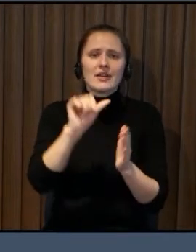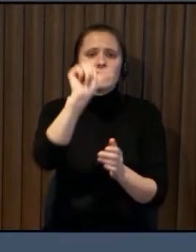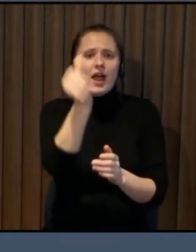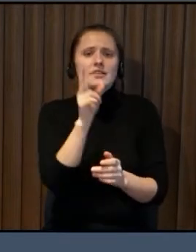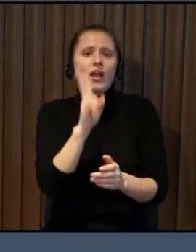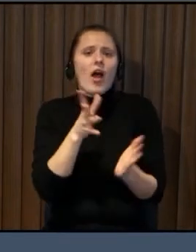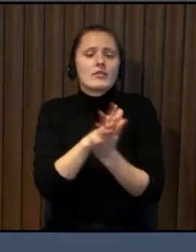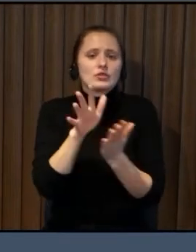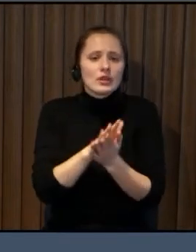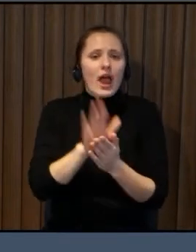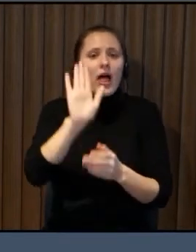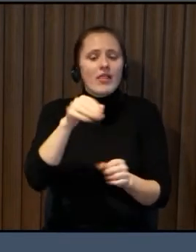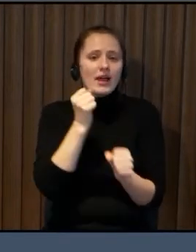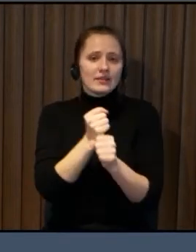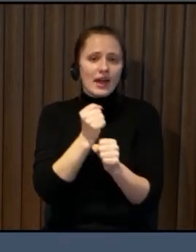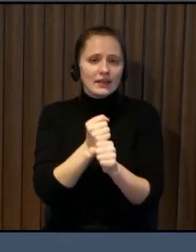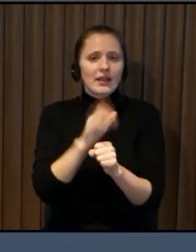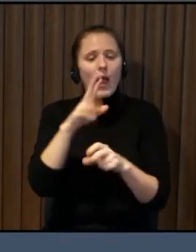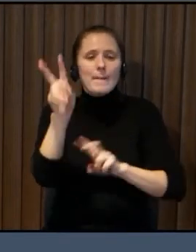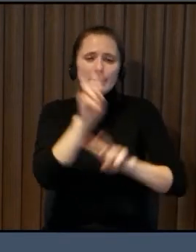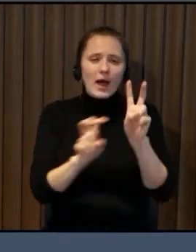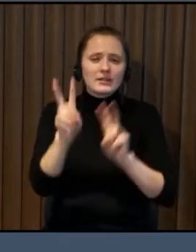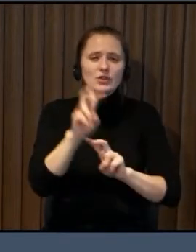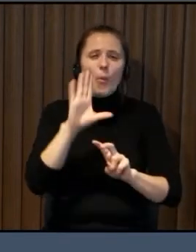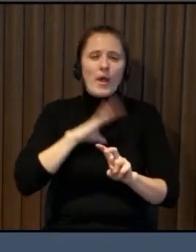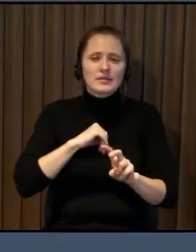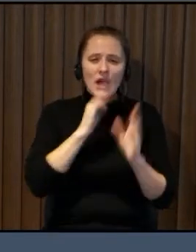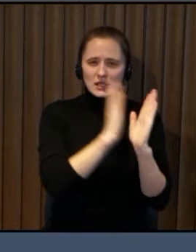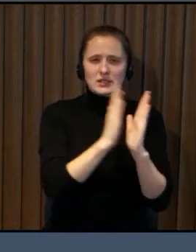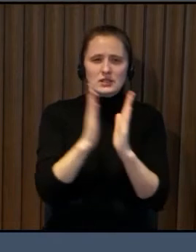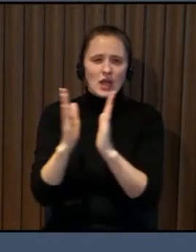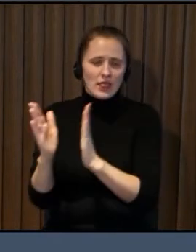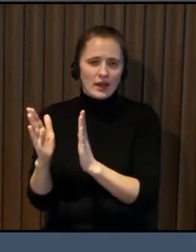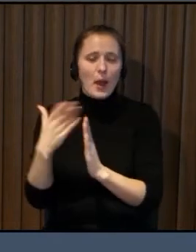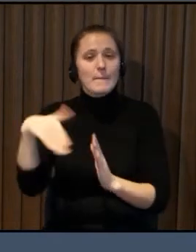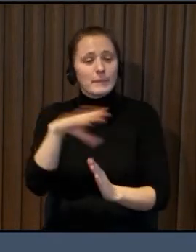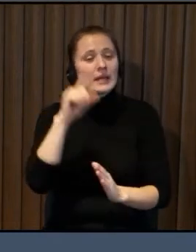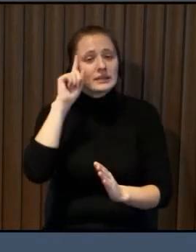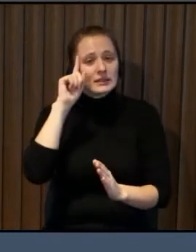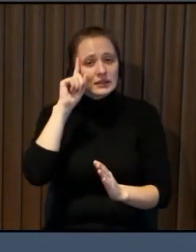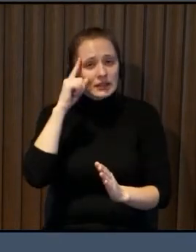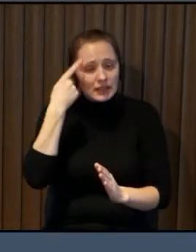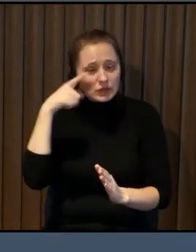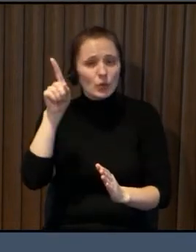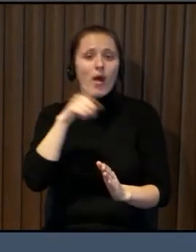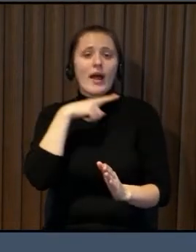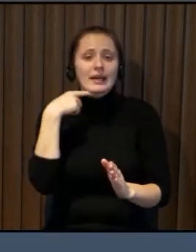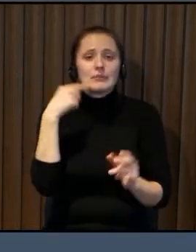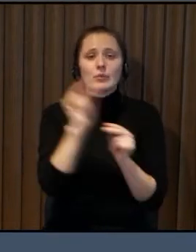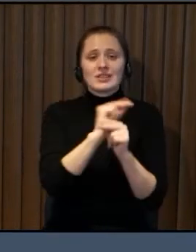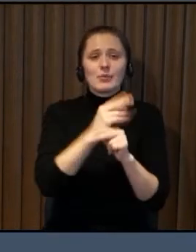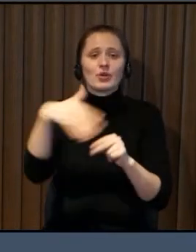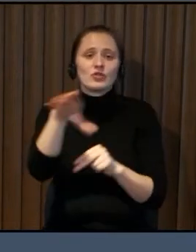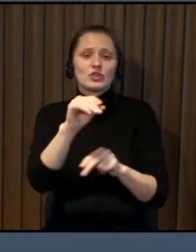your users and what are their scenarios, so that you are able to test according to this scenario. For example,